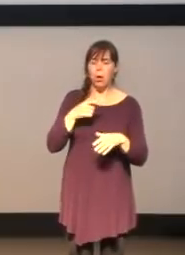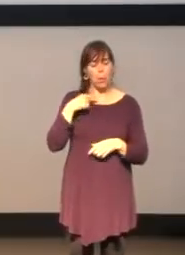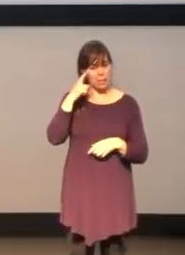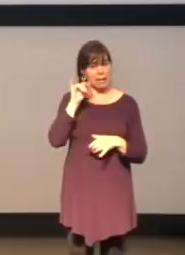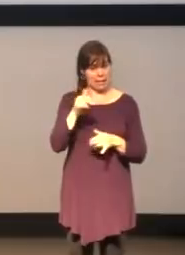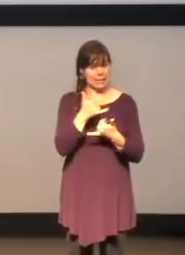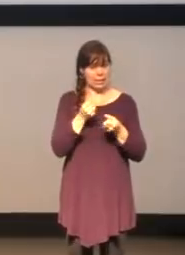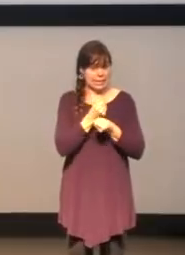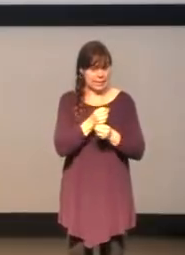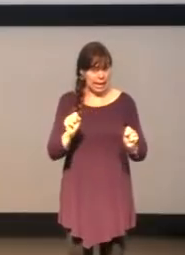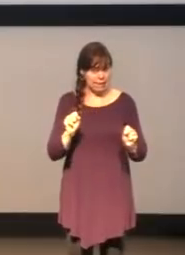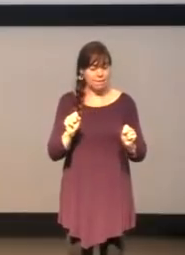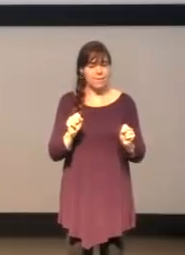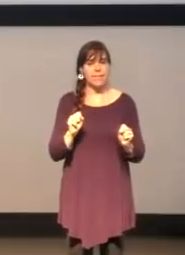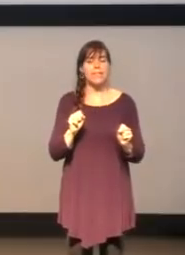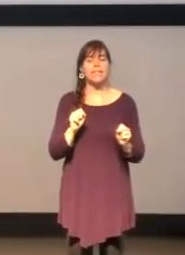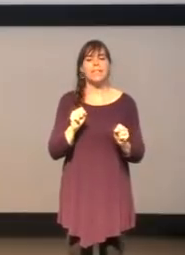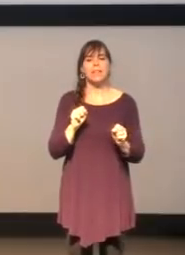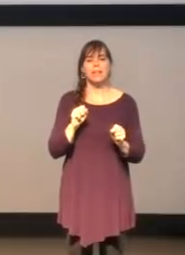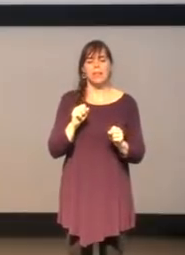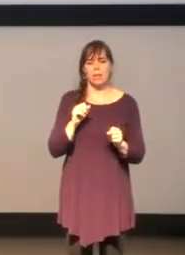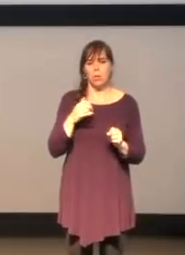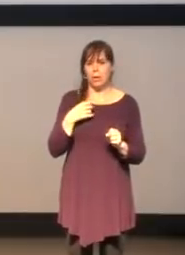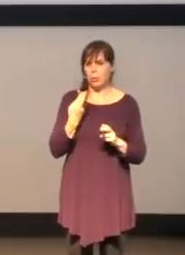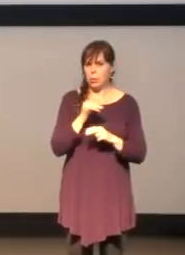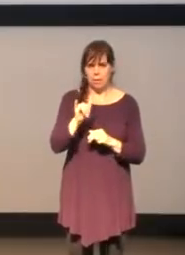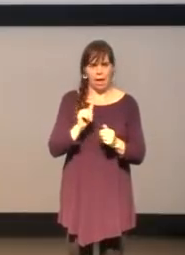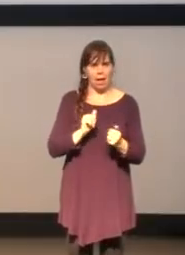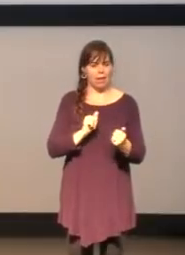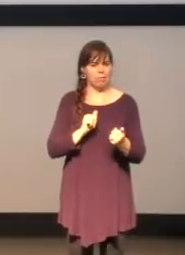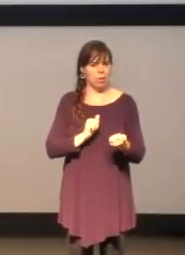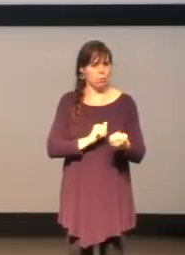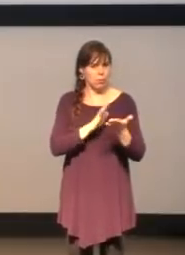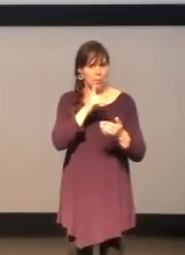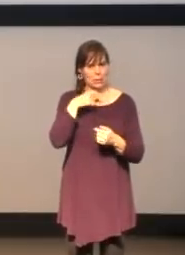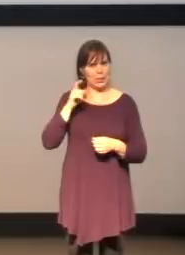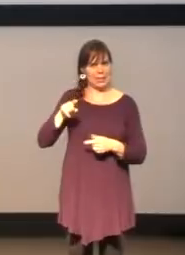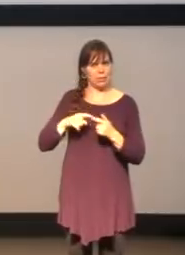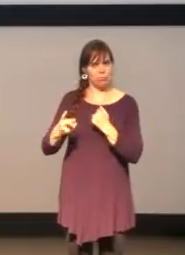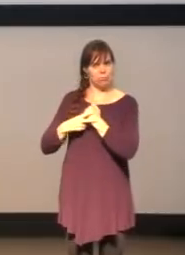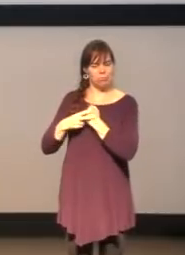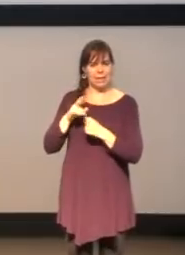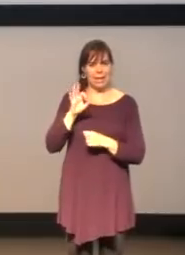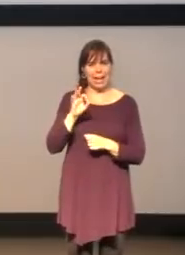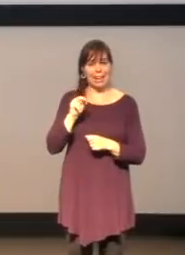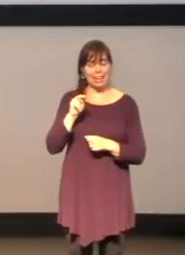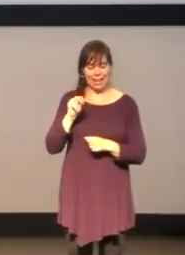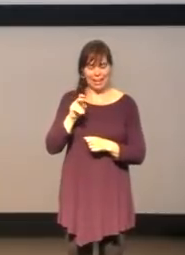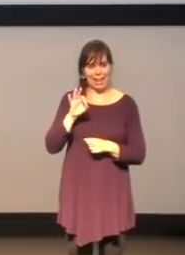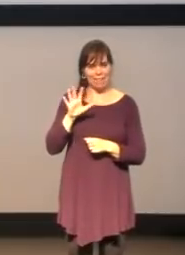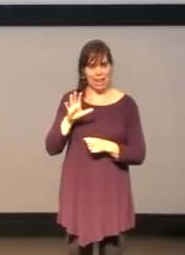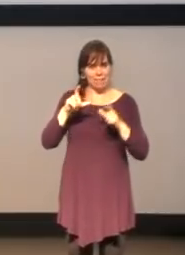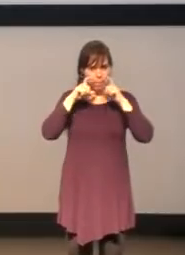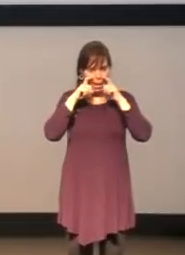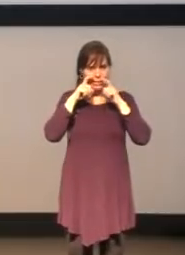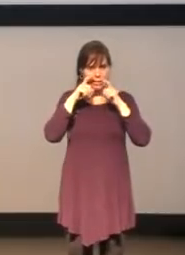and an approach that was consistent with the need to conserve N95 masks for the duration